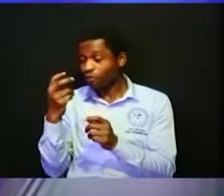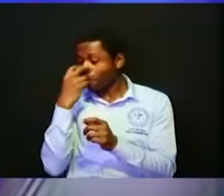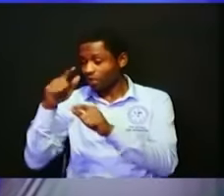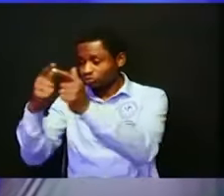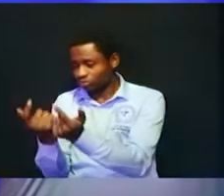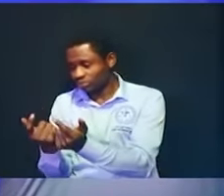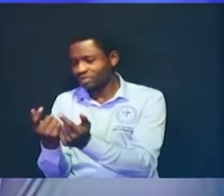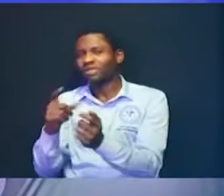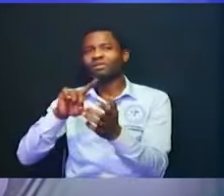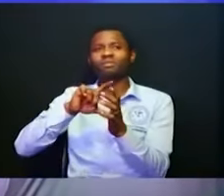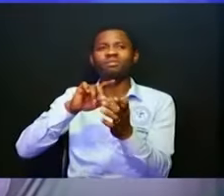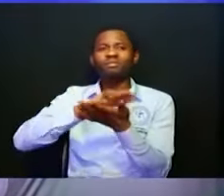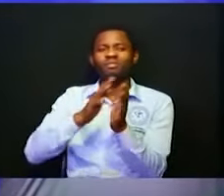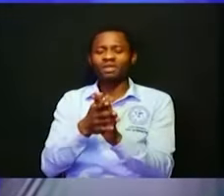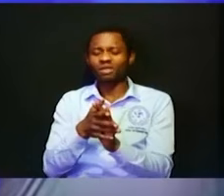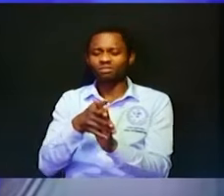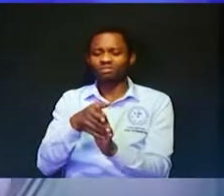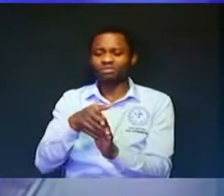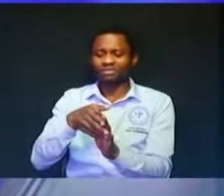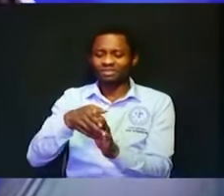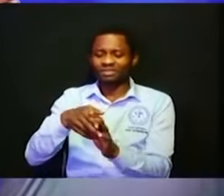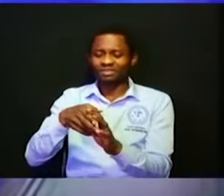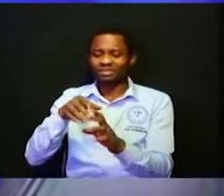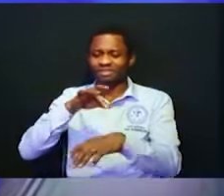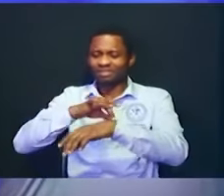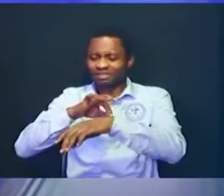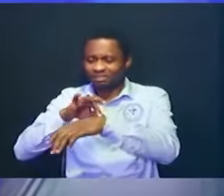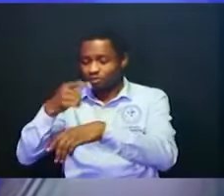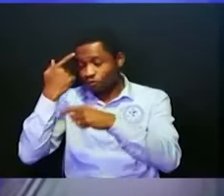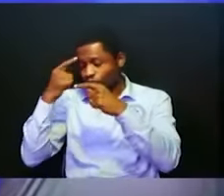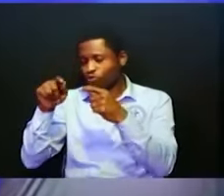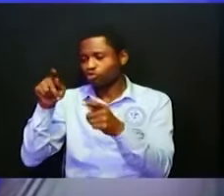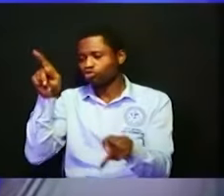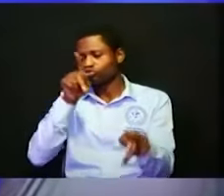the so when the young man see him they step